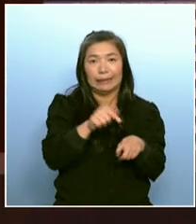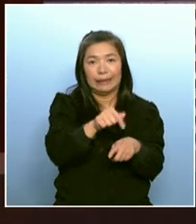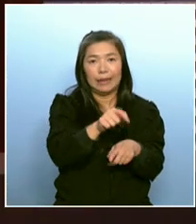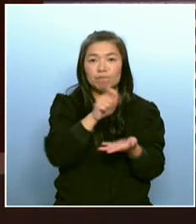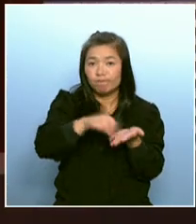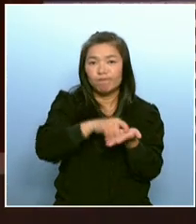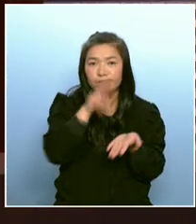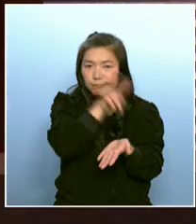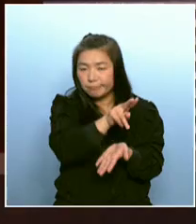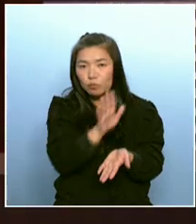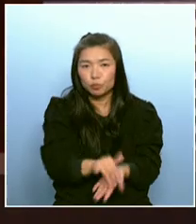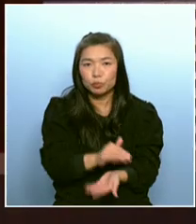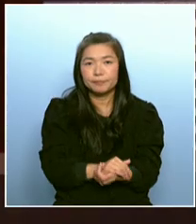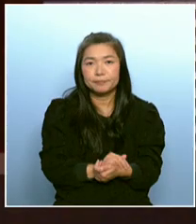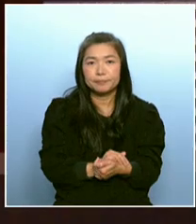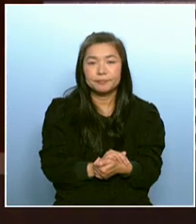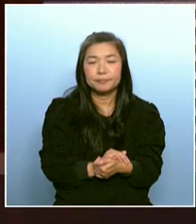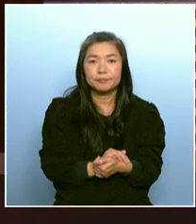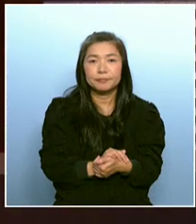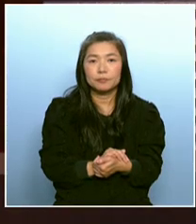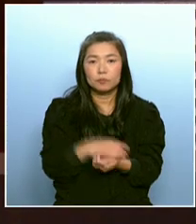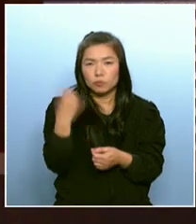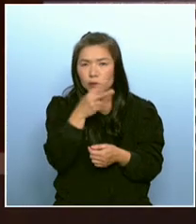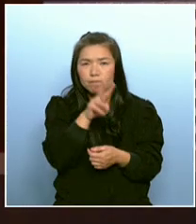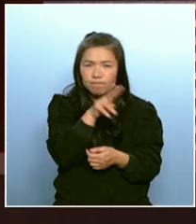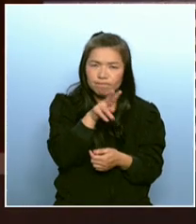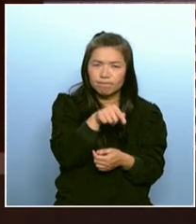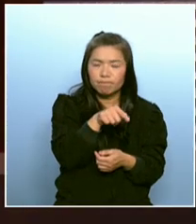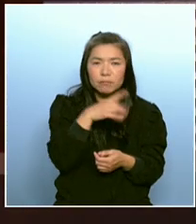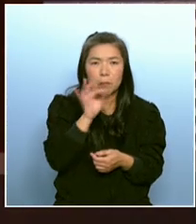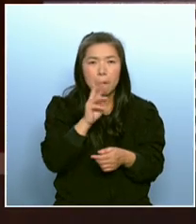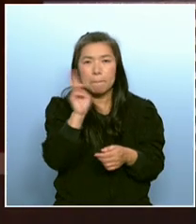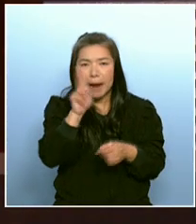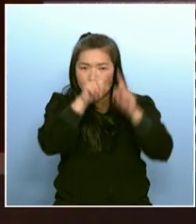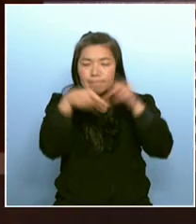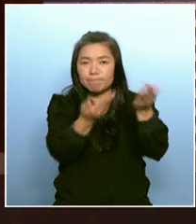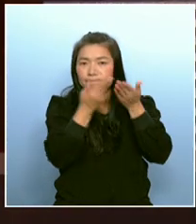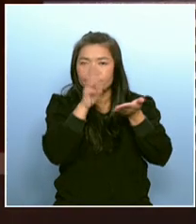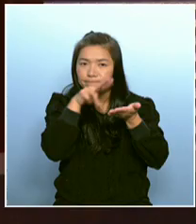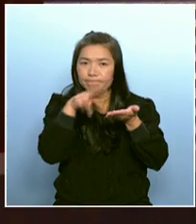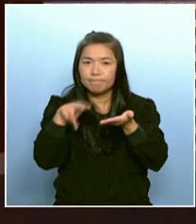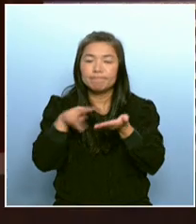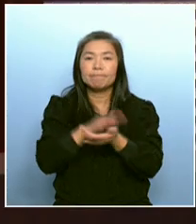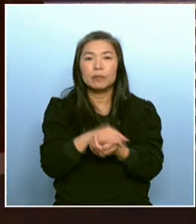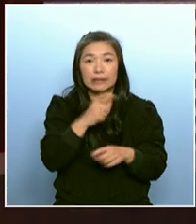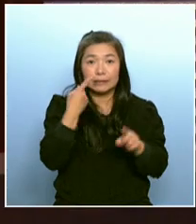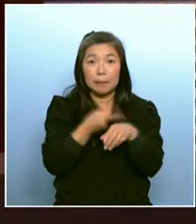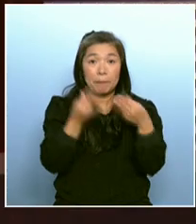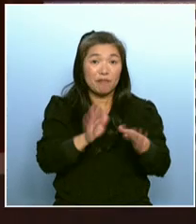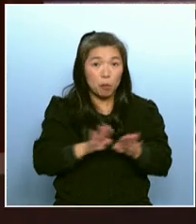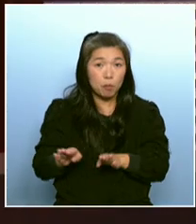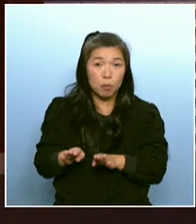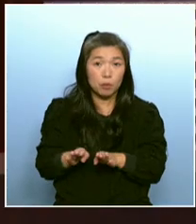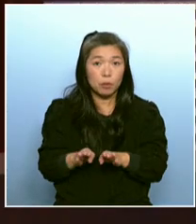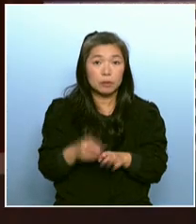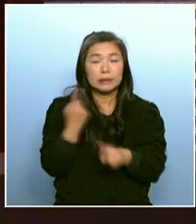site visits. For example, we visit the offices of the participating organizations and we review their